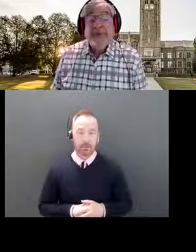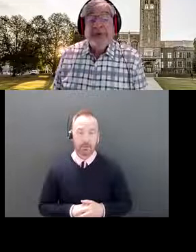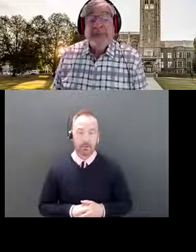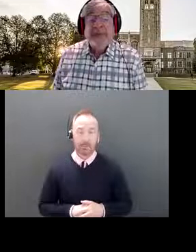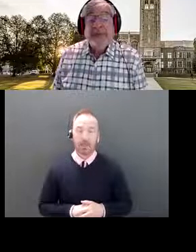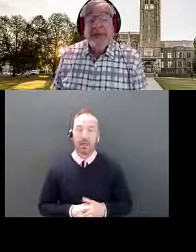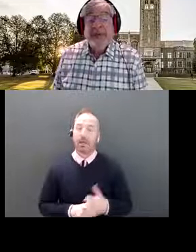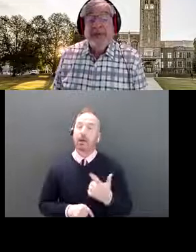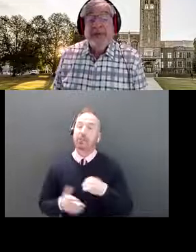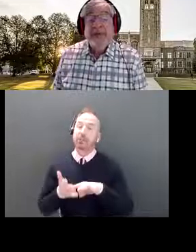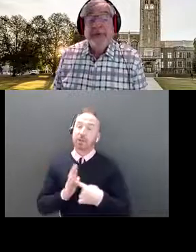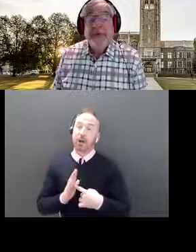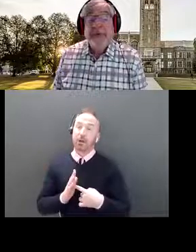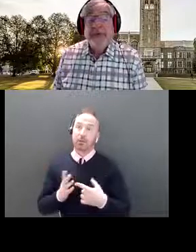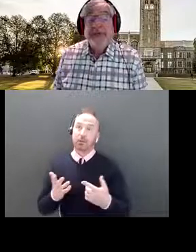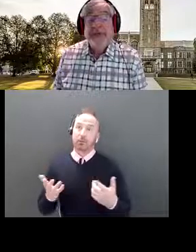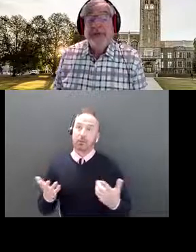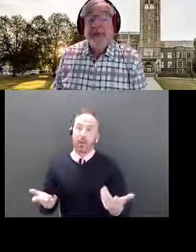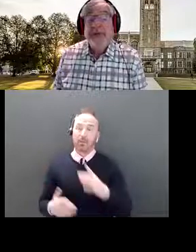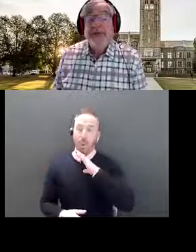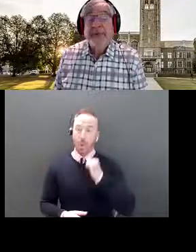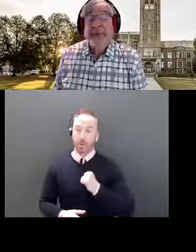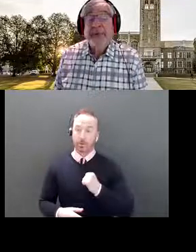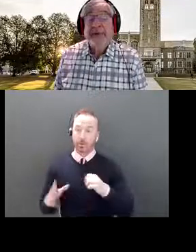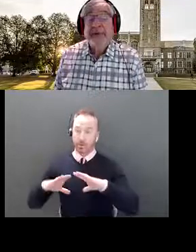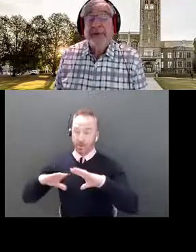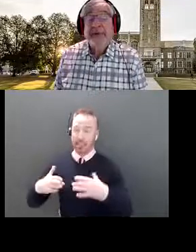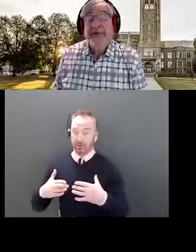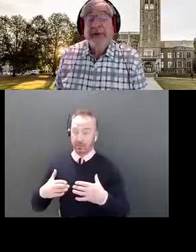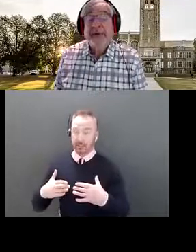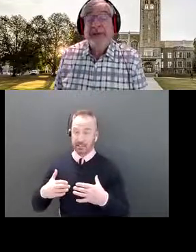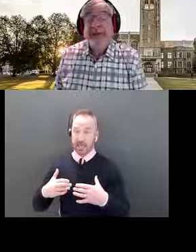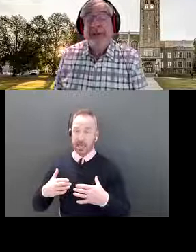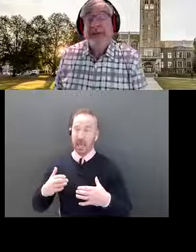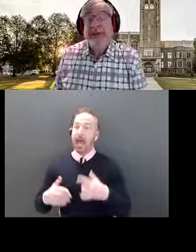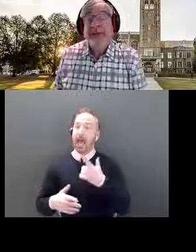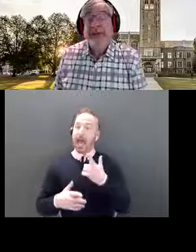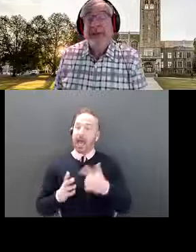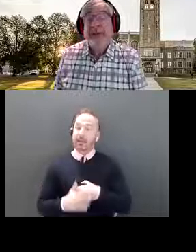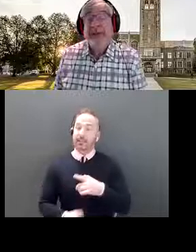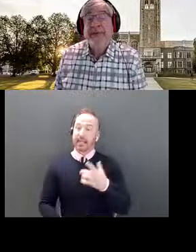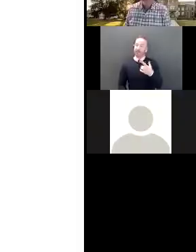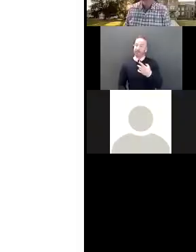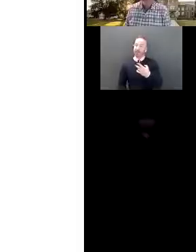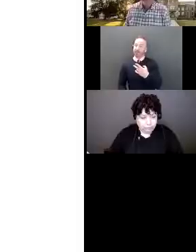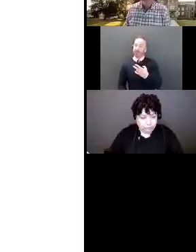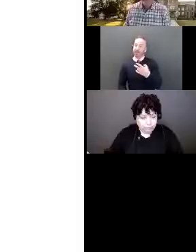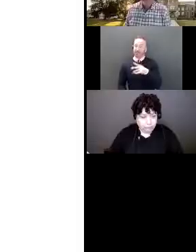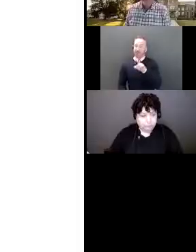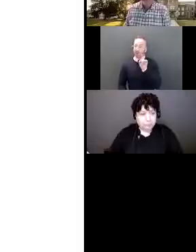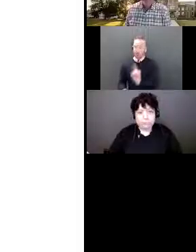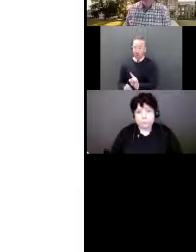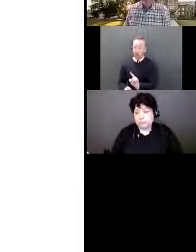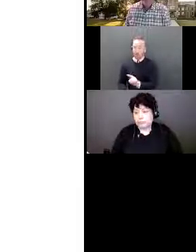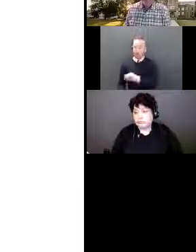we have to start by saying that the older population has the lowest rate of domestic violence. Actually, the highest rate is with